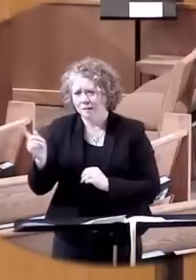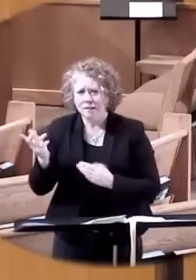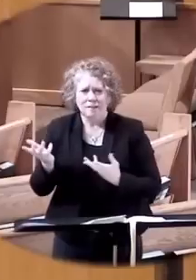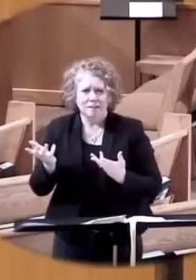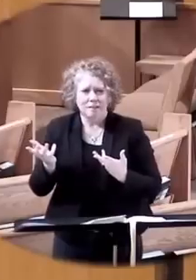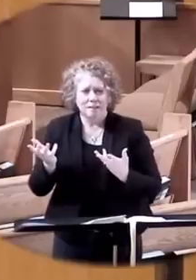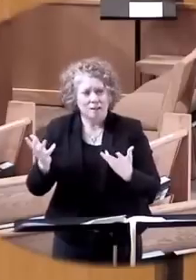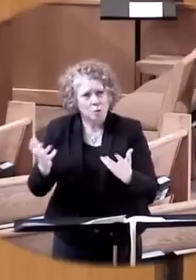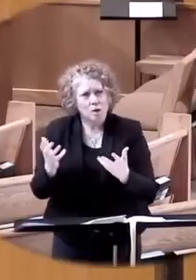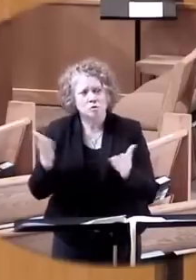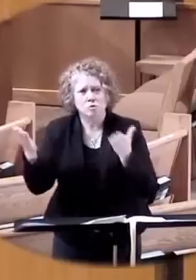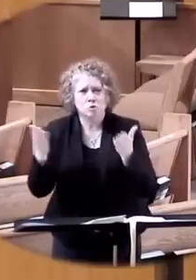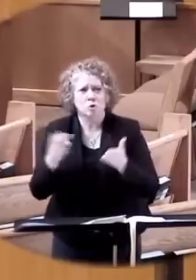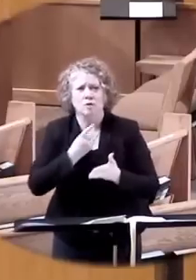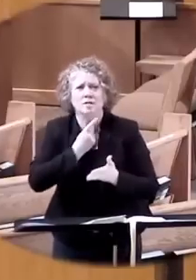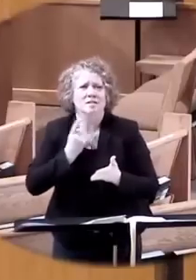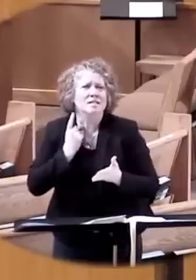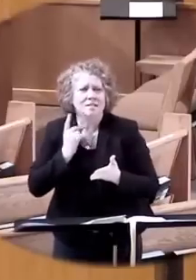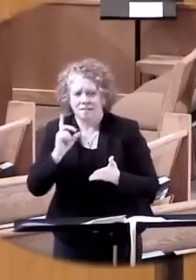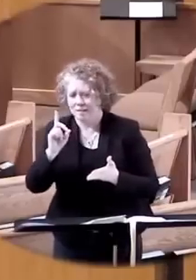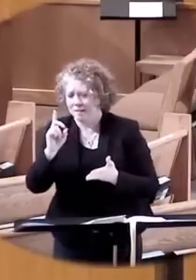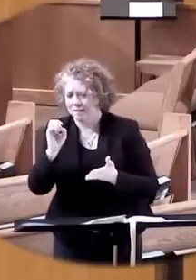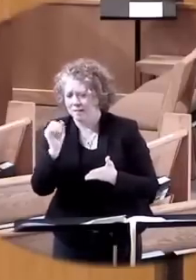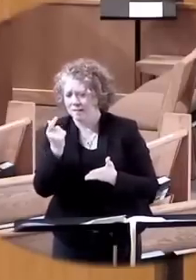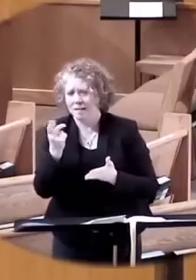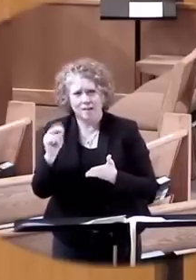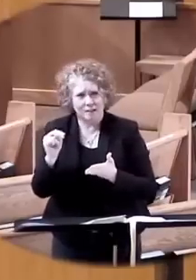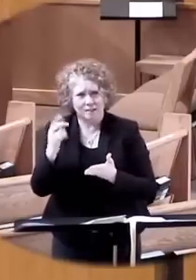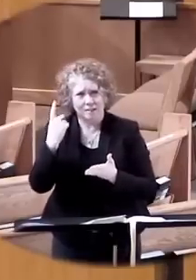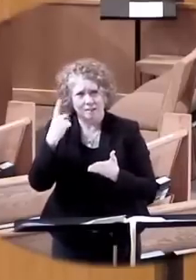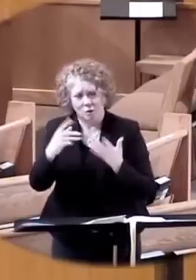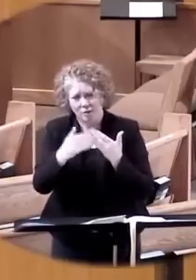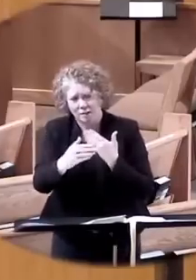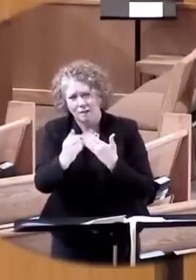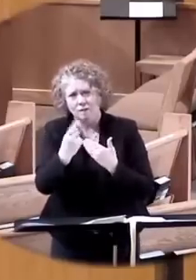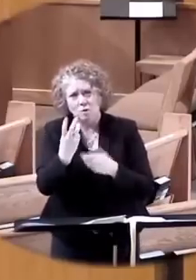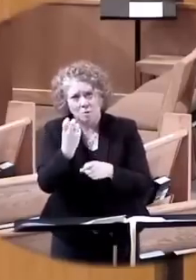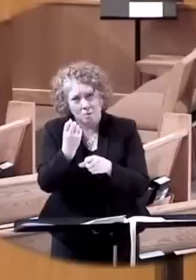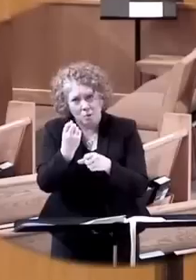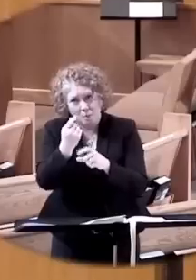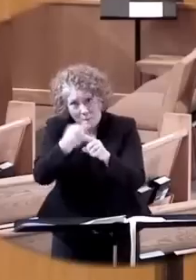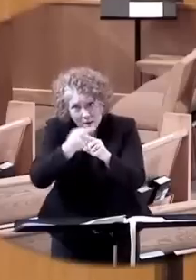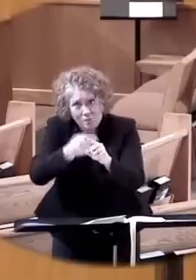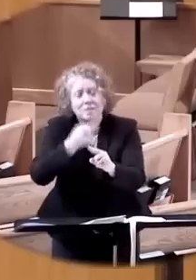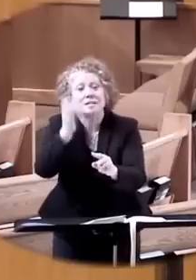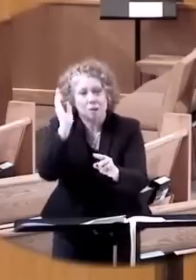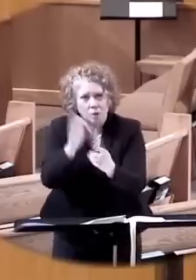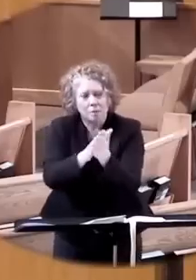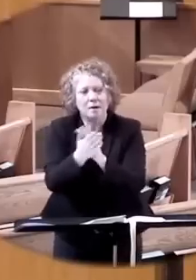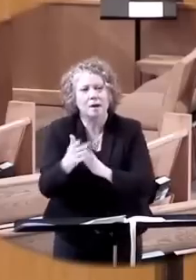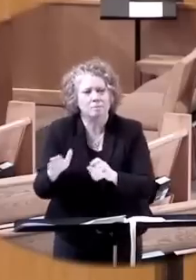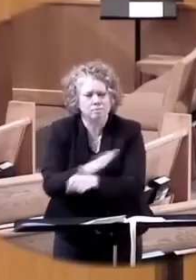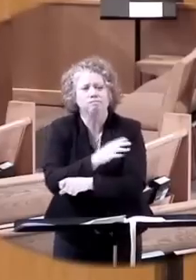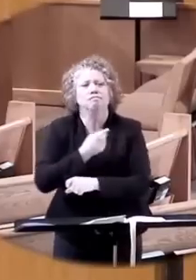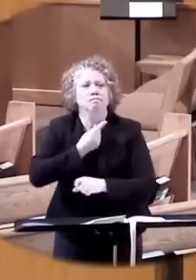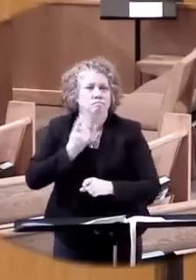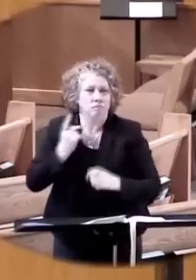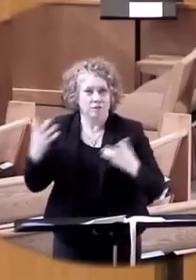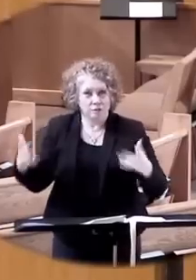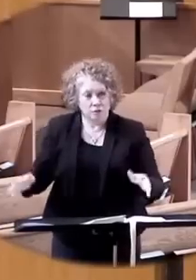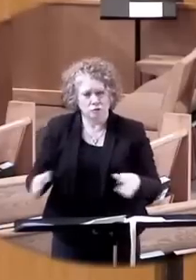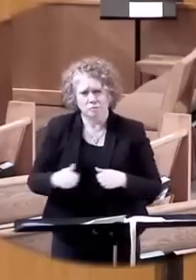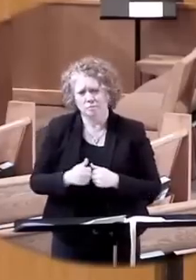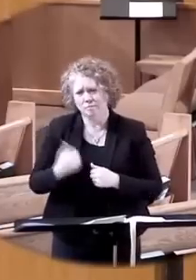as a deacon in a few months. He is praying not only for himself and his family, I'm sure, but we challenge him as a